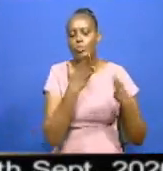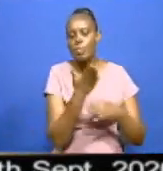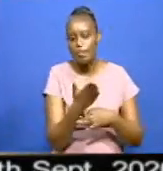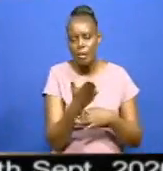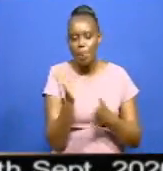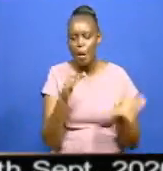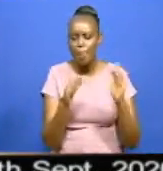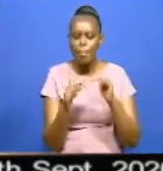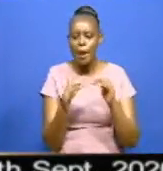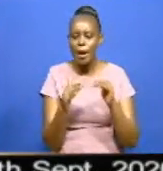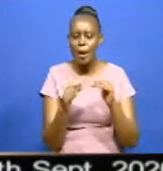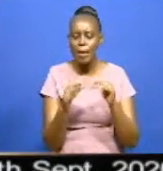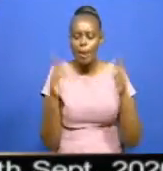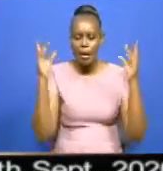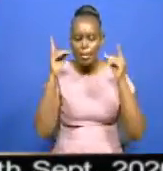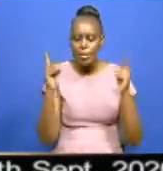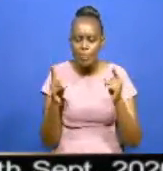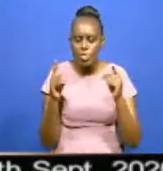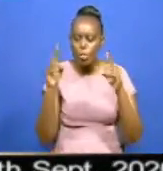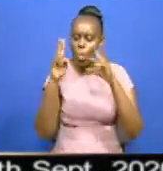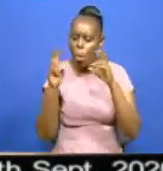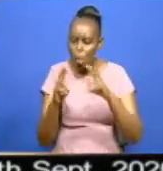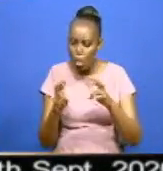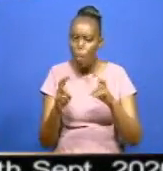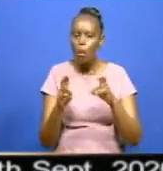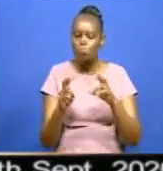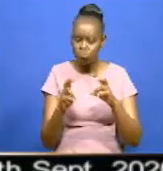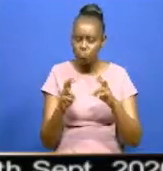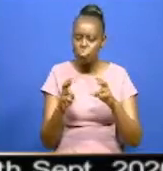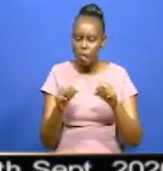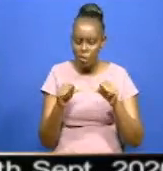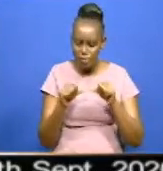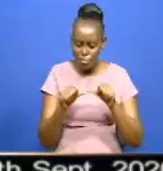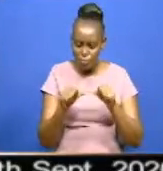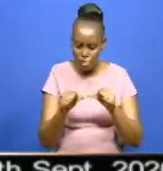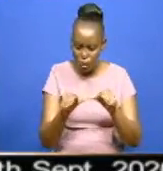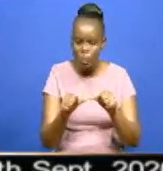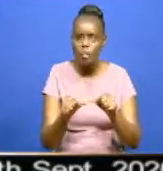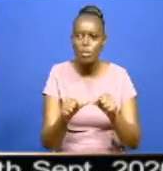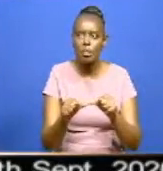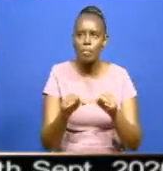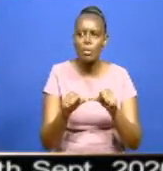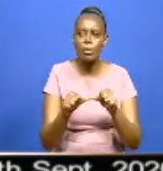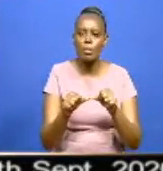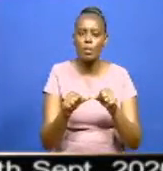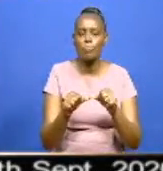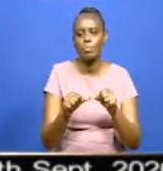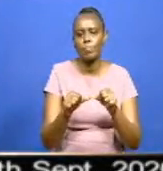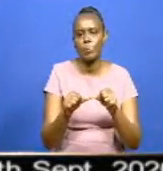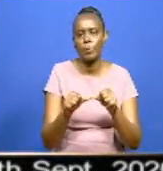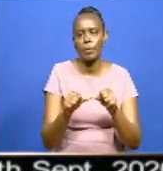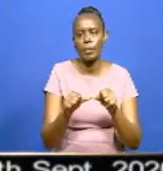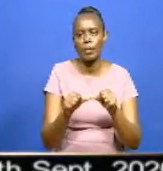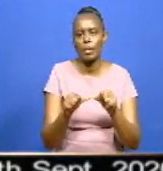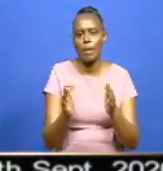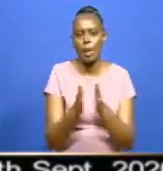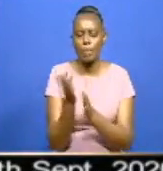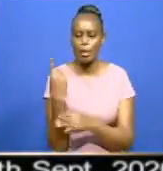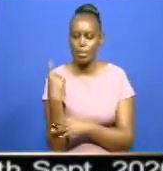back to some of our decisions to see whether there were consistencies in what we have said today and what we said